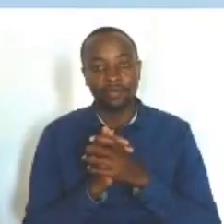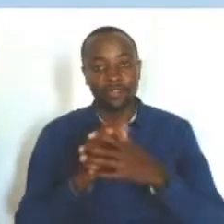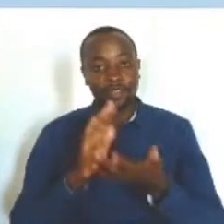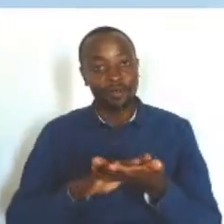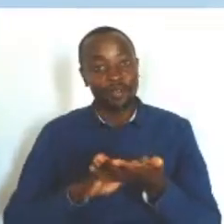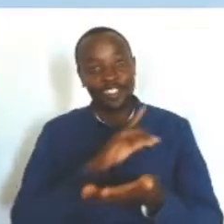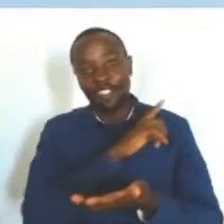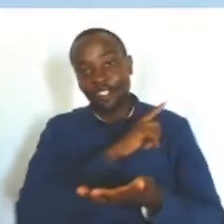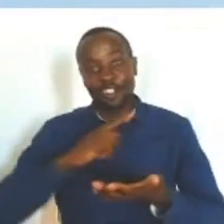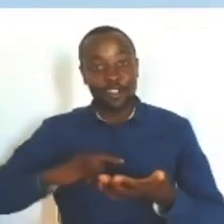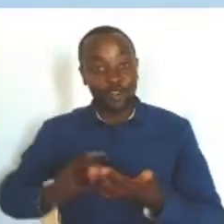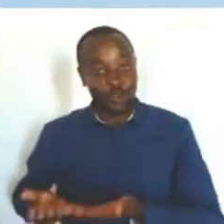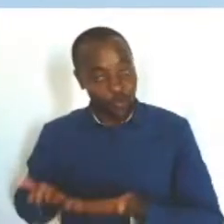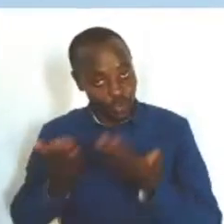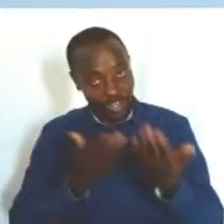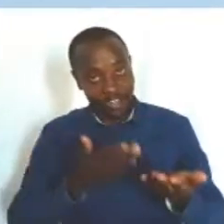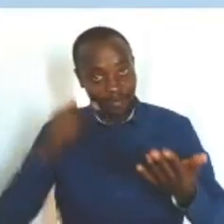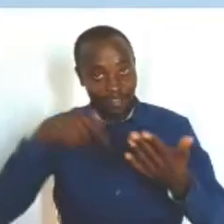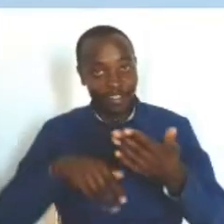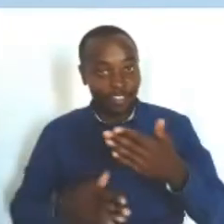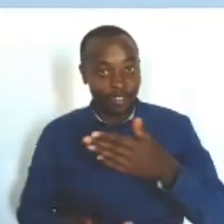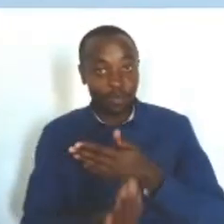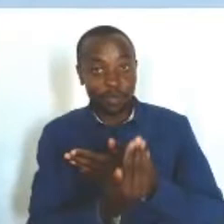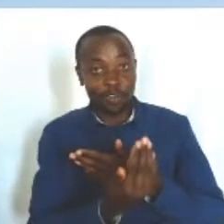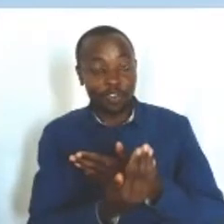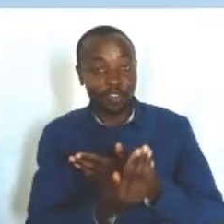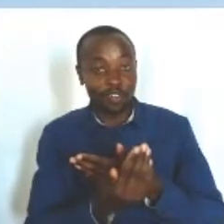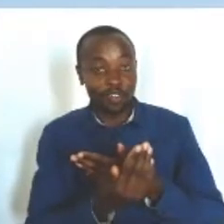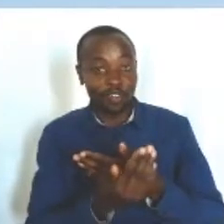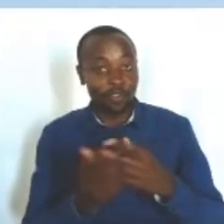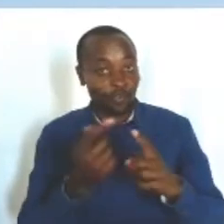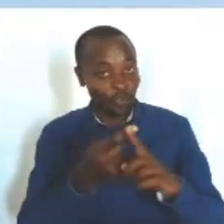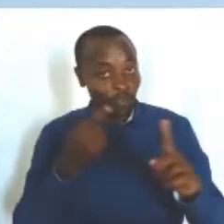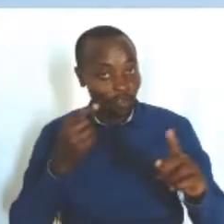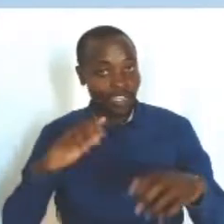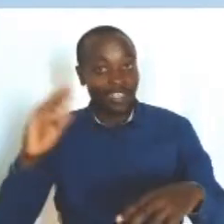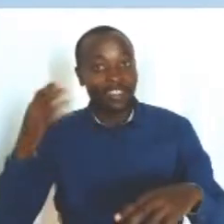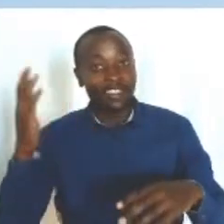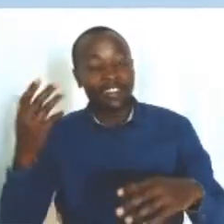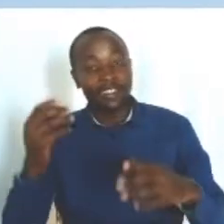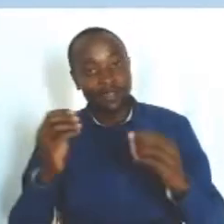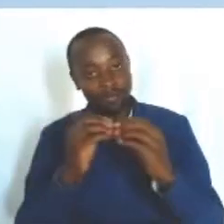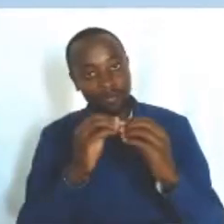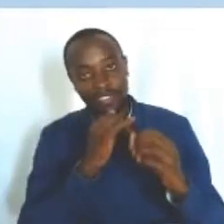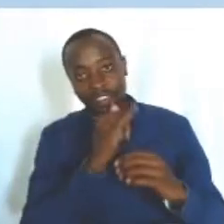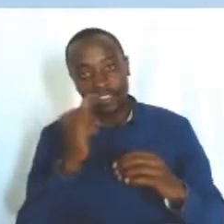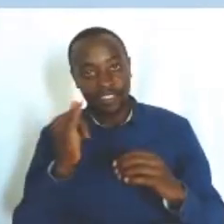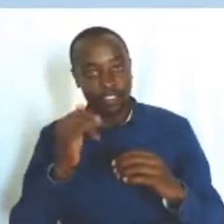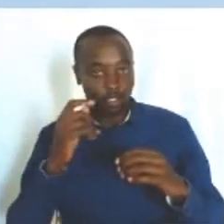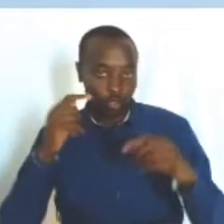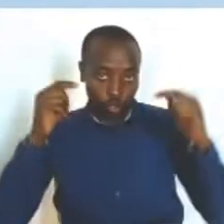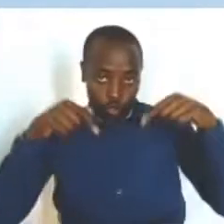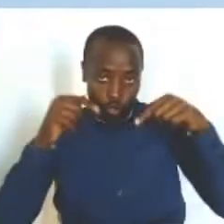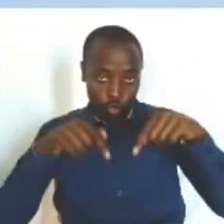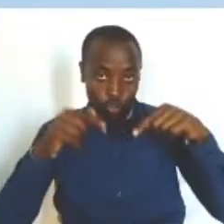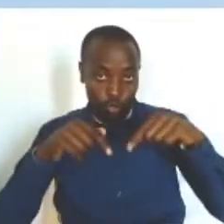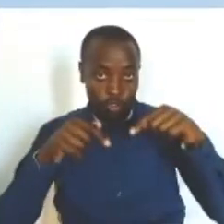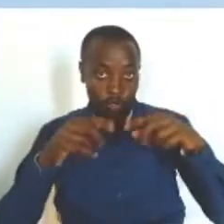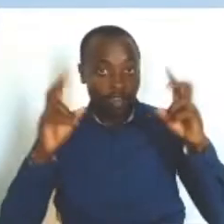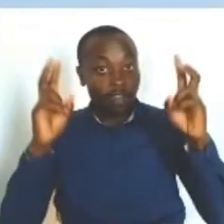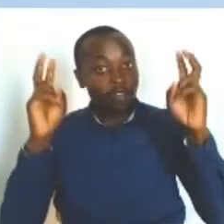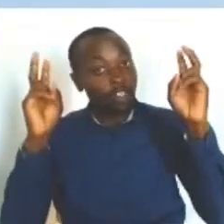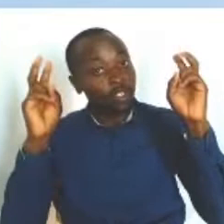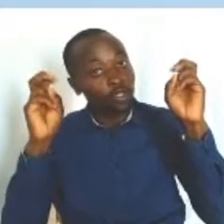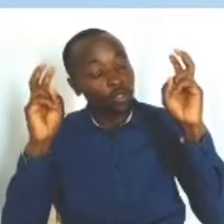Praise God. I welcome you this morning for our daily encounter. And today we are dealing with the topic